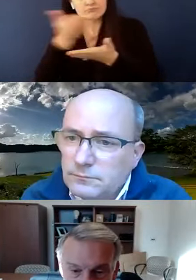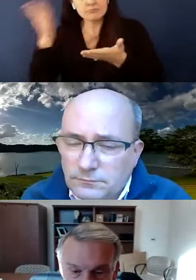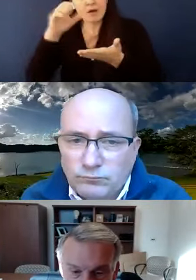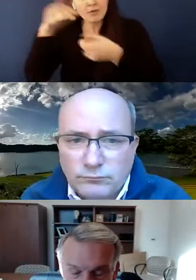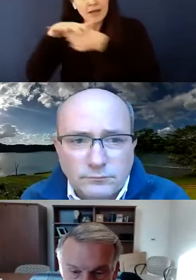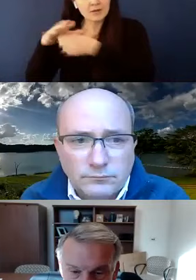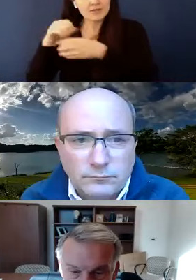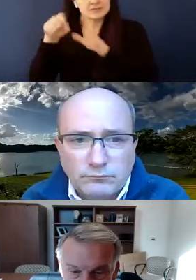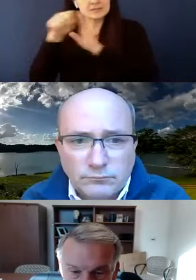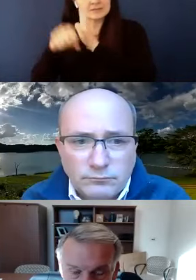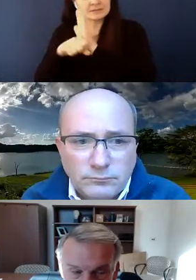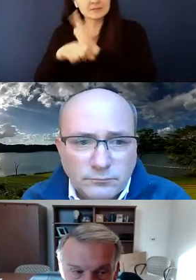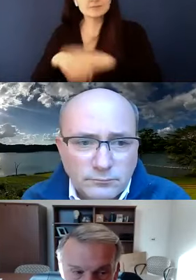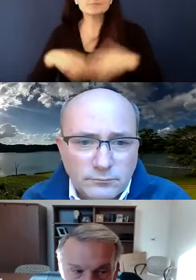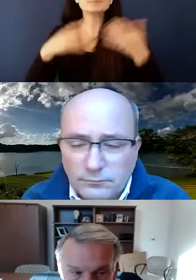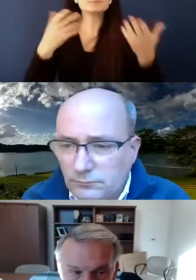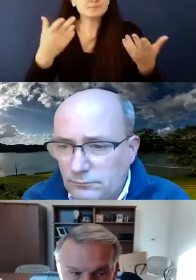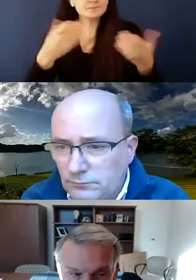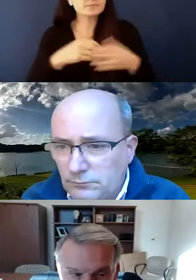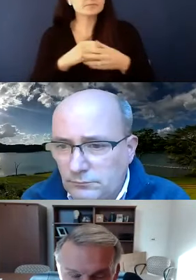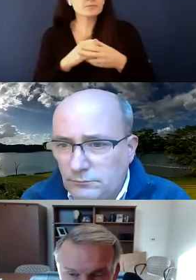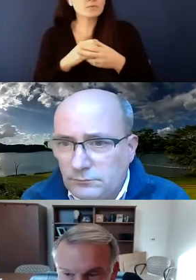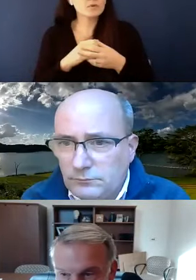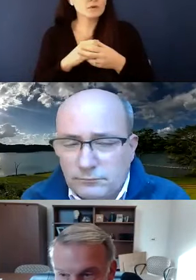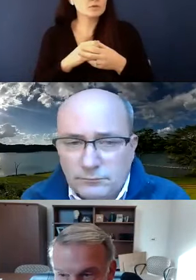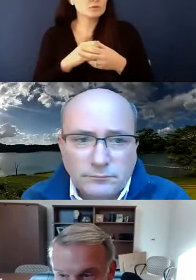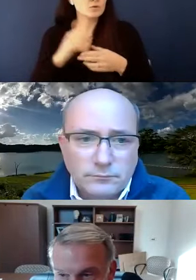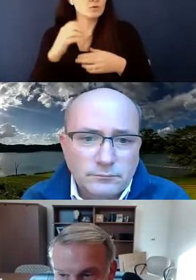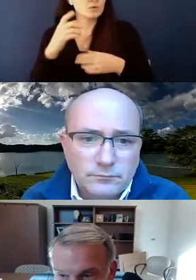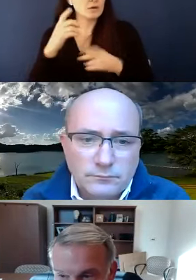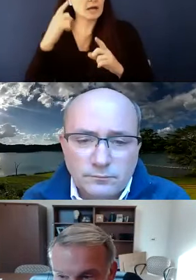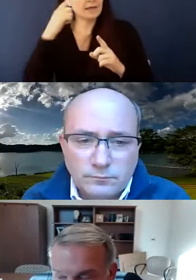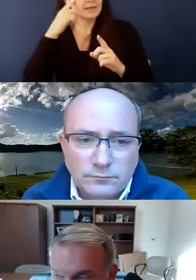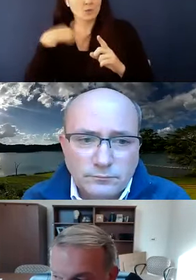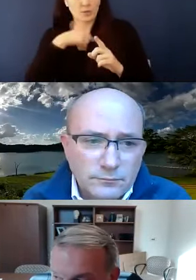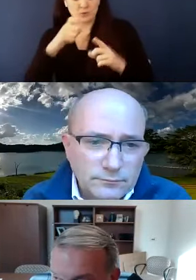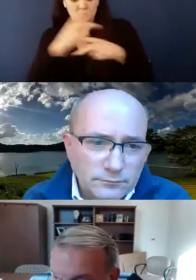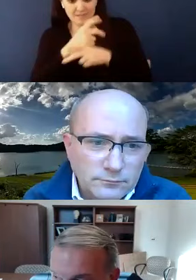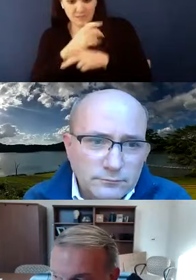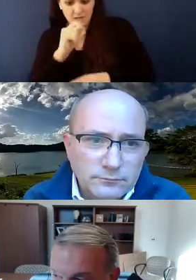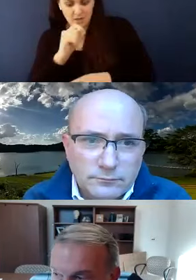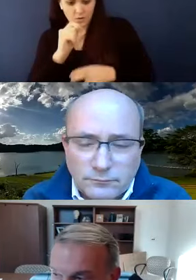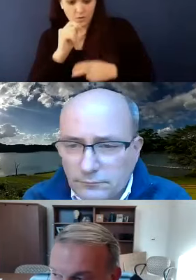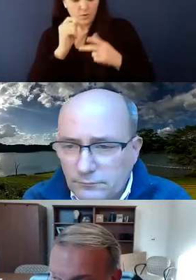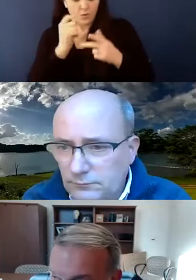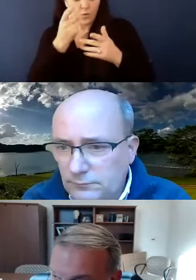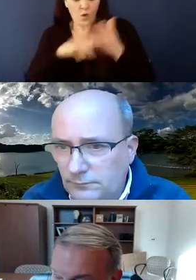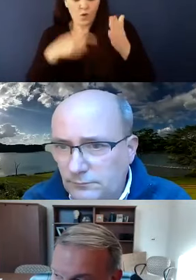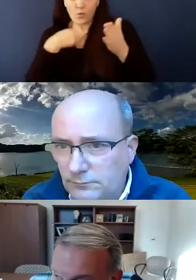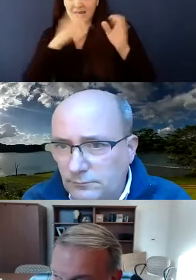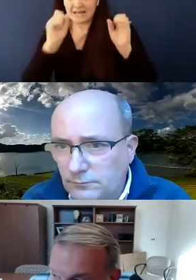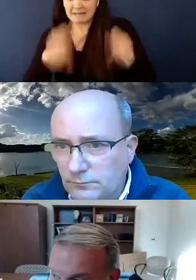gets to the issue of what are we uniquely qualified to care for. So last night we had a